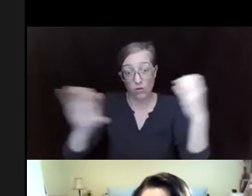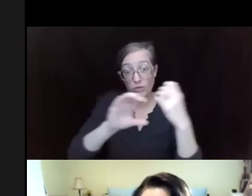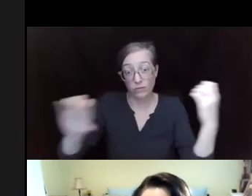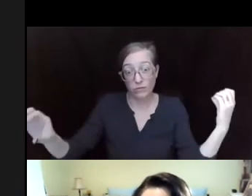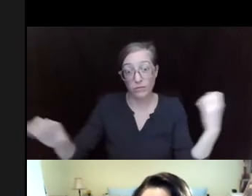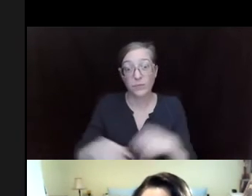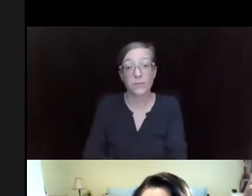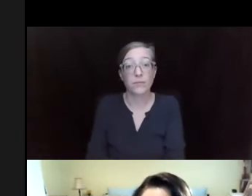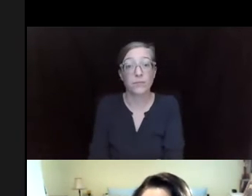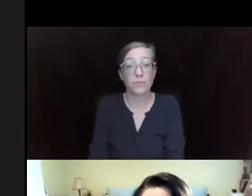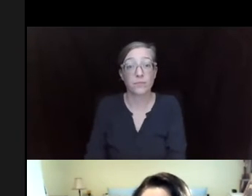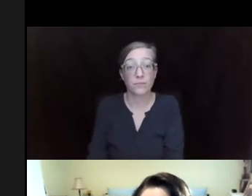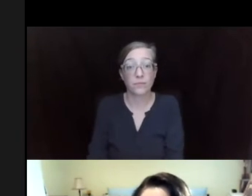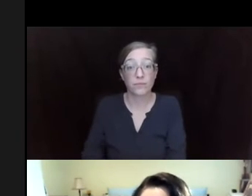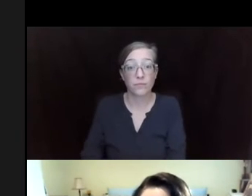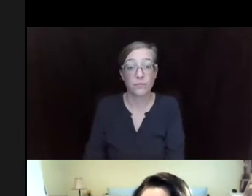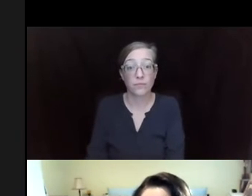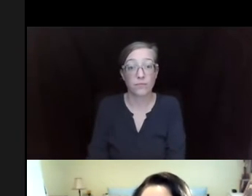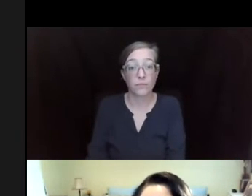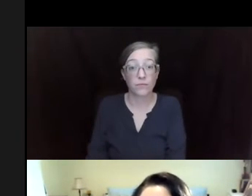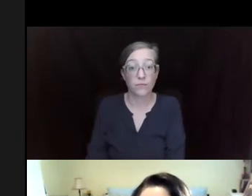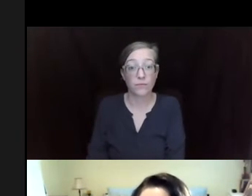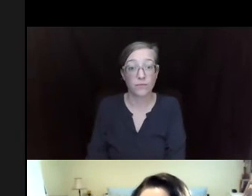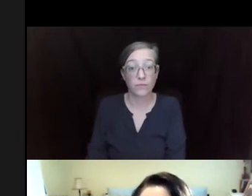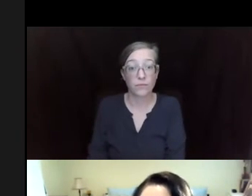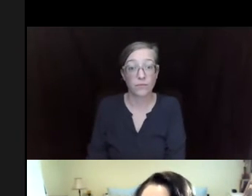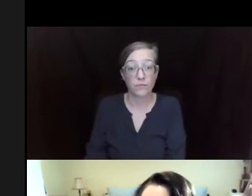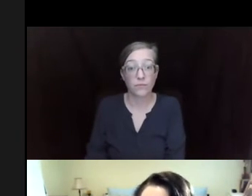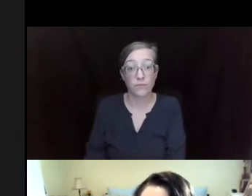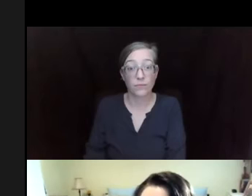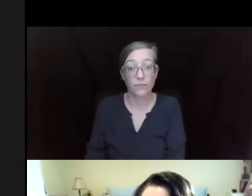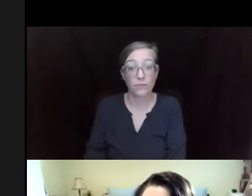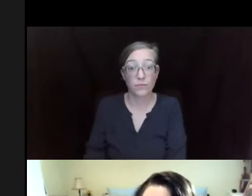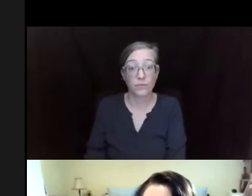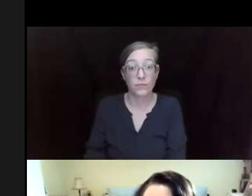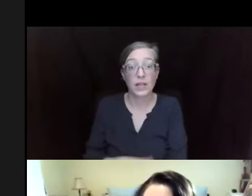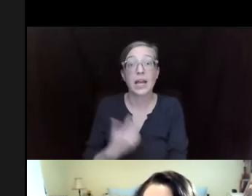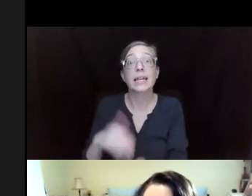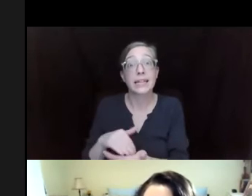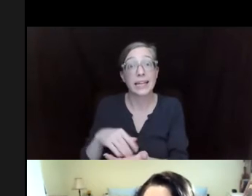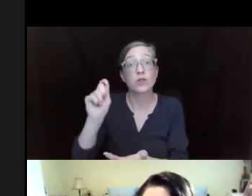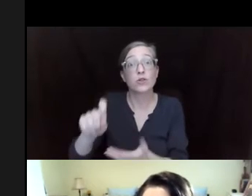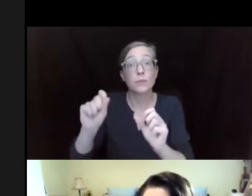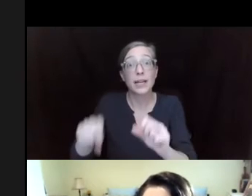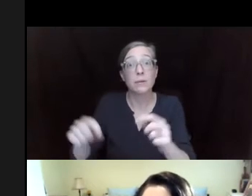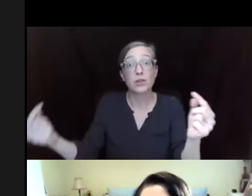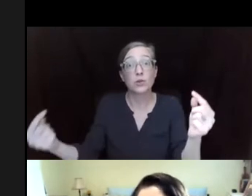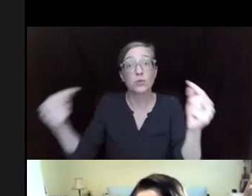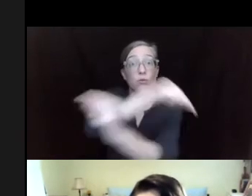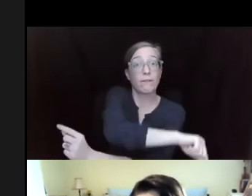it's electrokinetics, it should be reversible. The moment you remove the electric field, poof, the effect is gone.